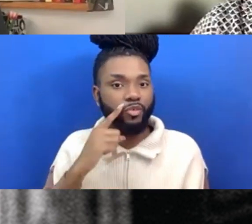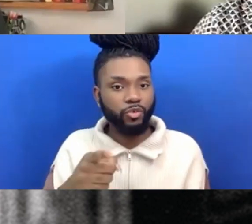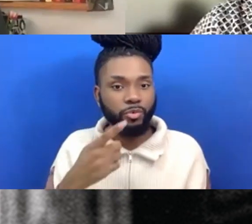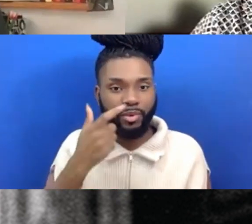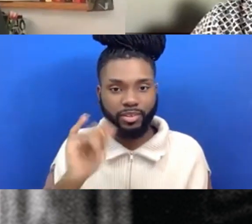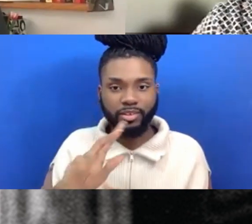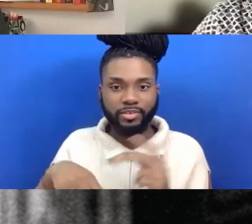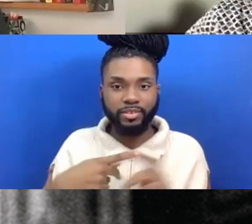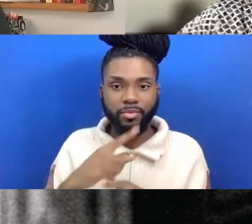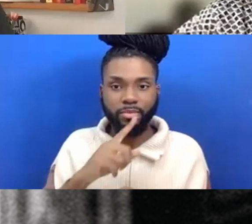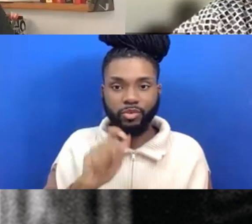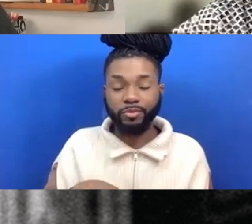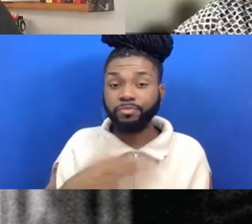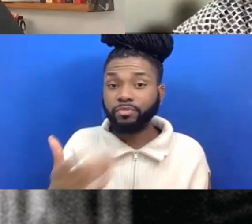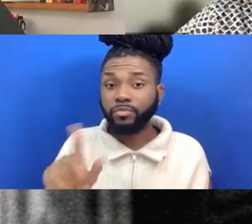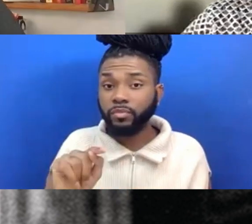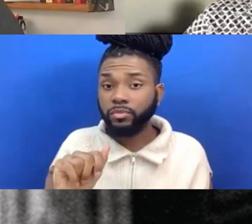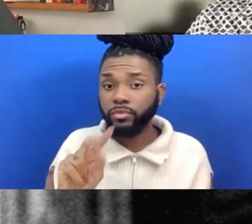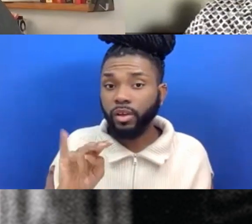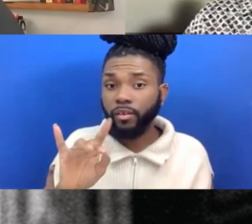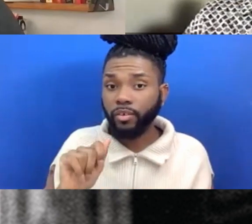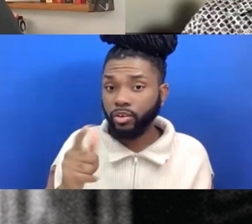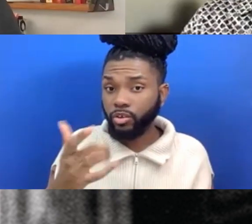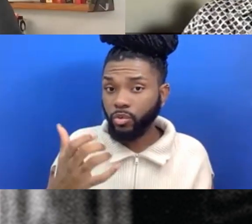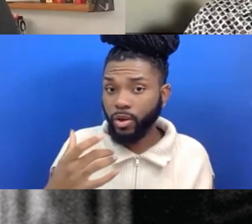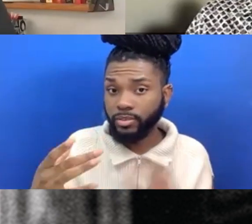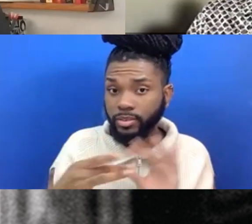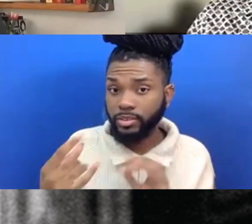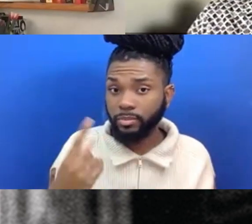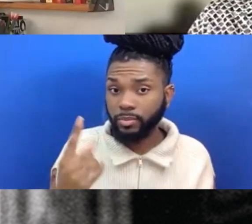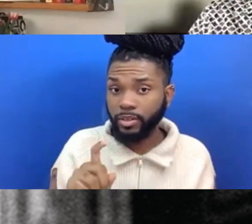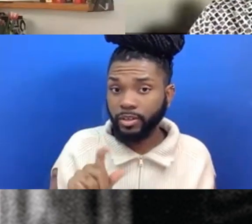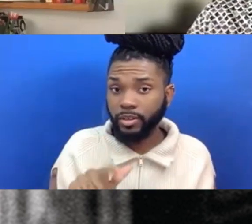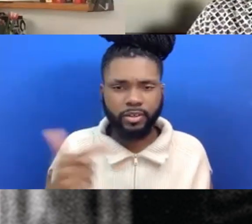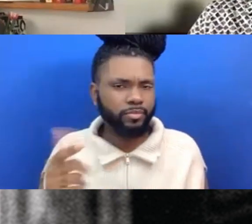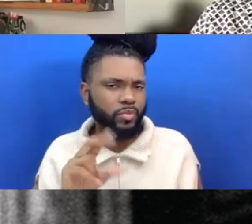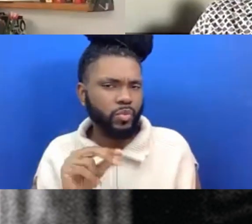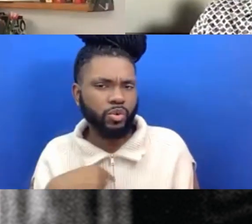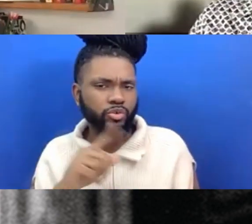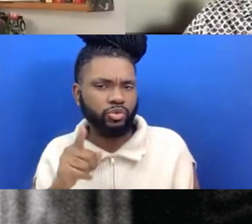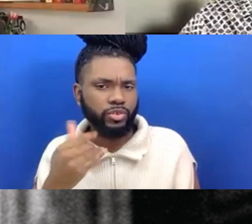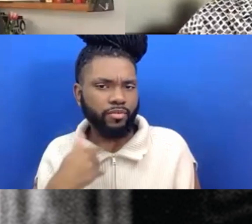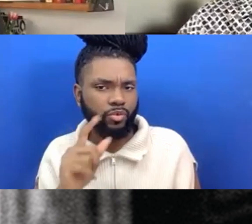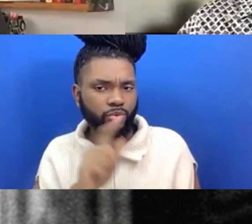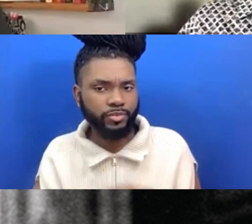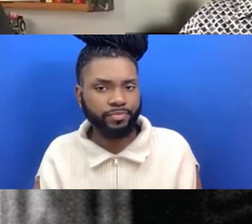say something? You're about to. Oh, no, I just had a question. Mm-hmm.